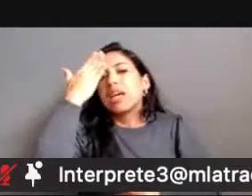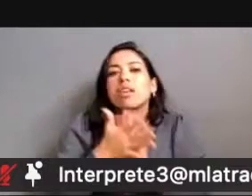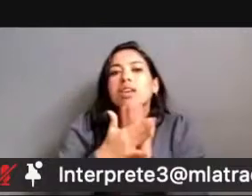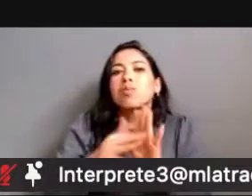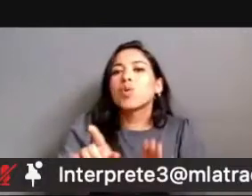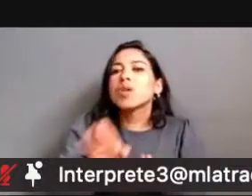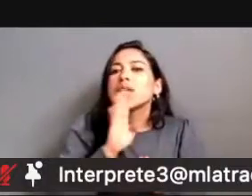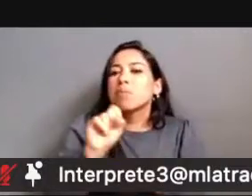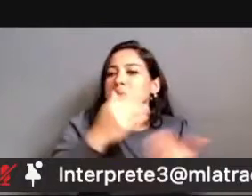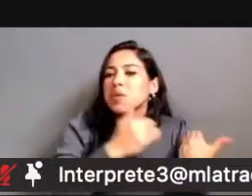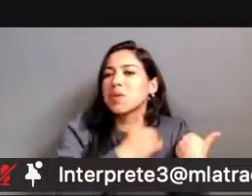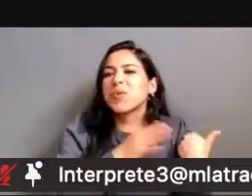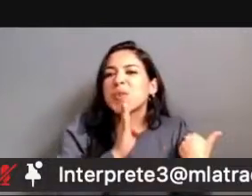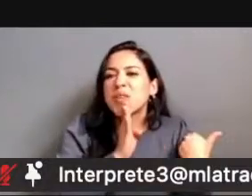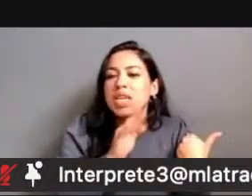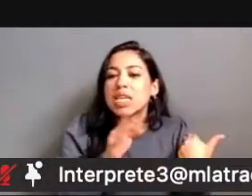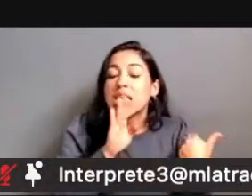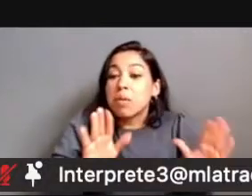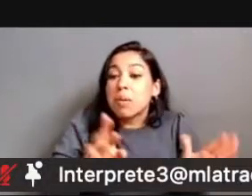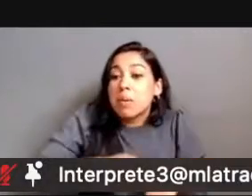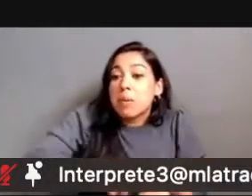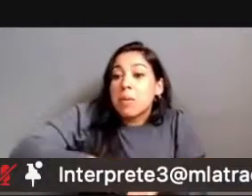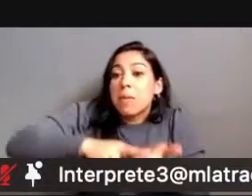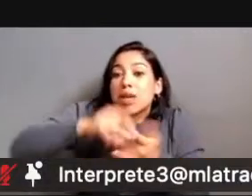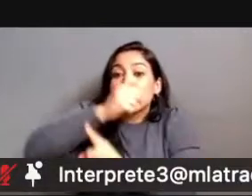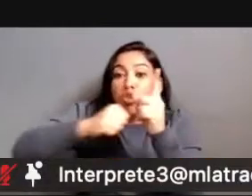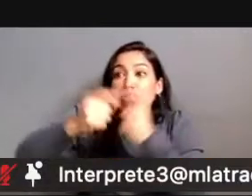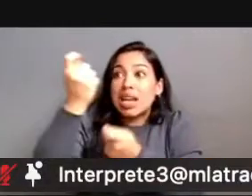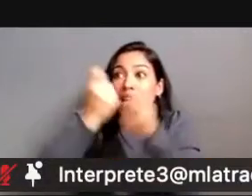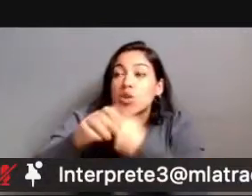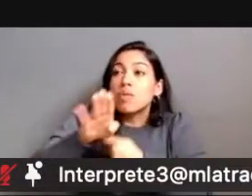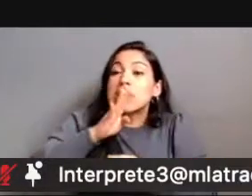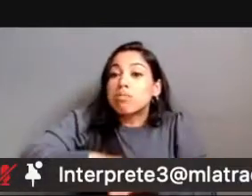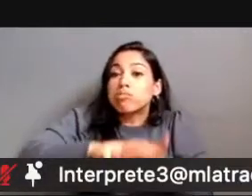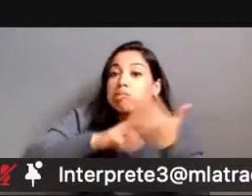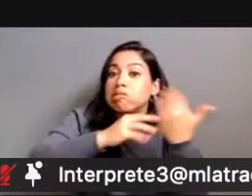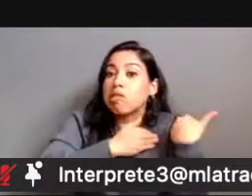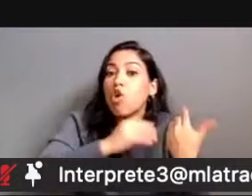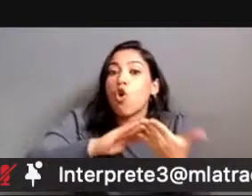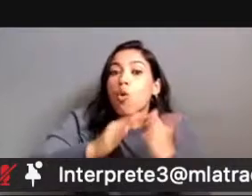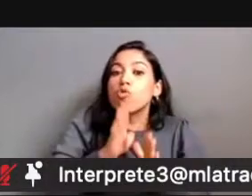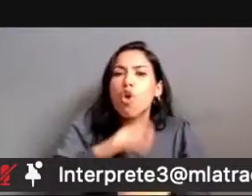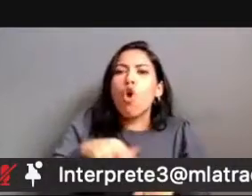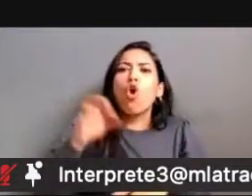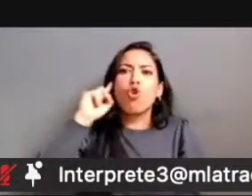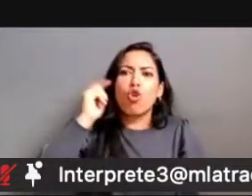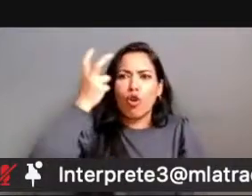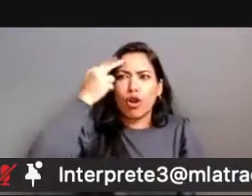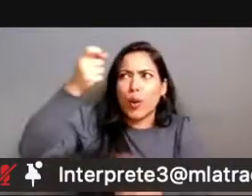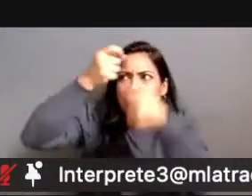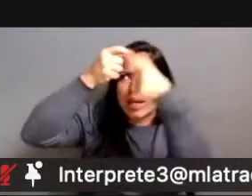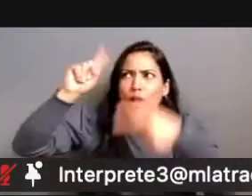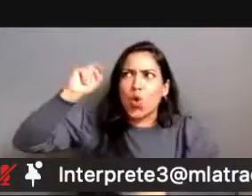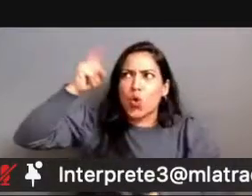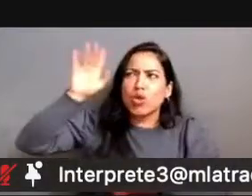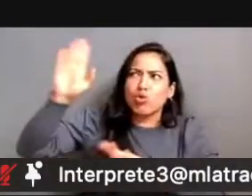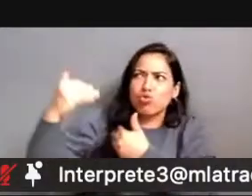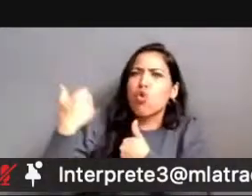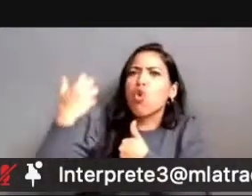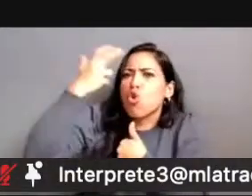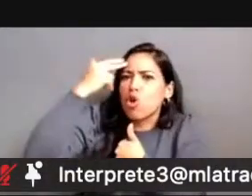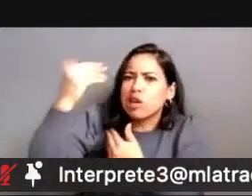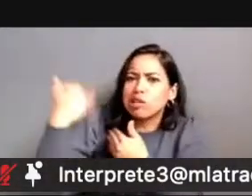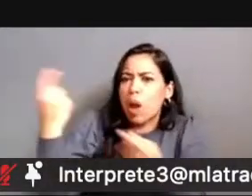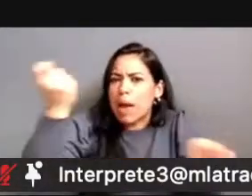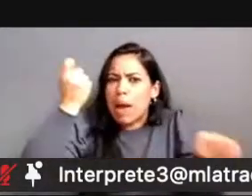first responsible one on the social and economic recovery of the communities is the state itself, the